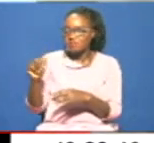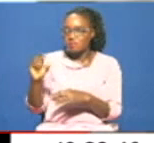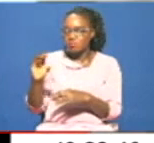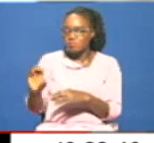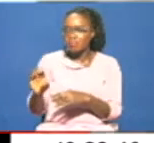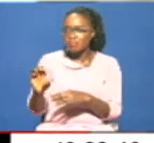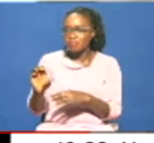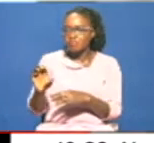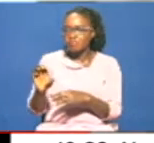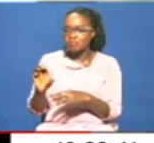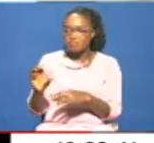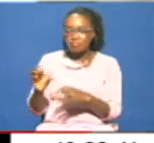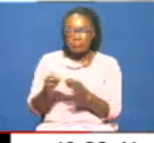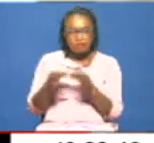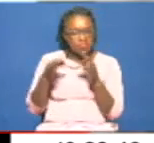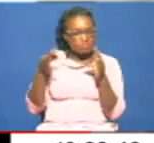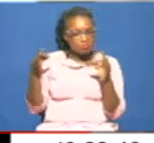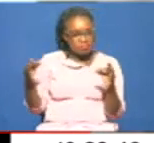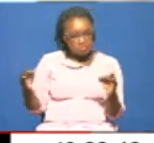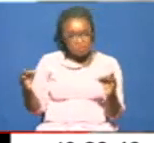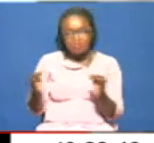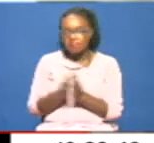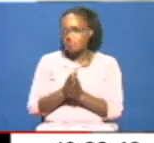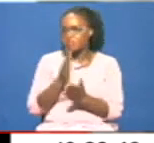mm-hmm. we've come a long way, and